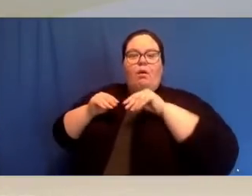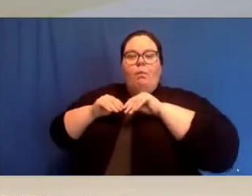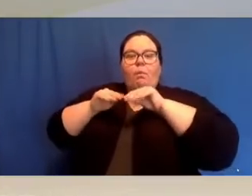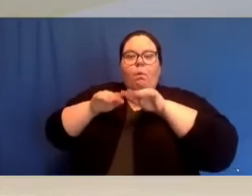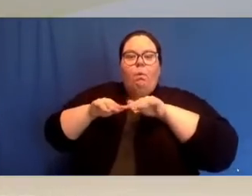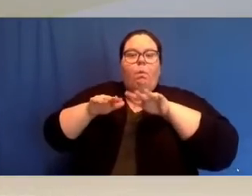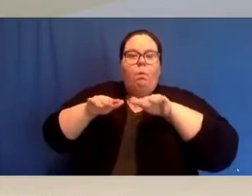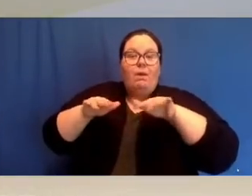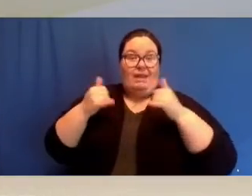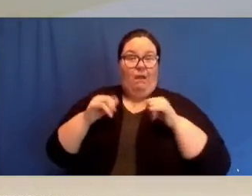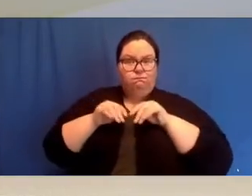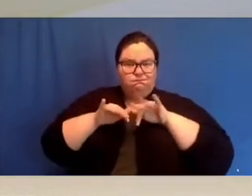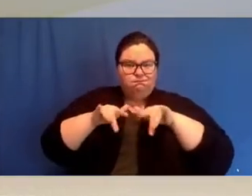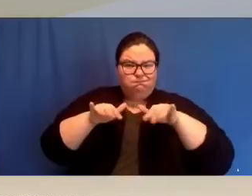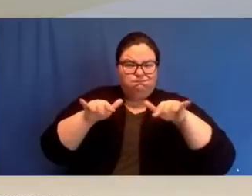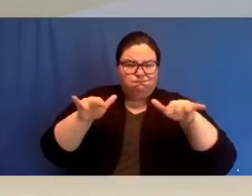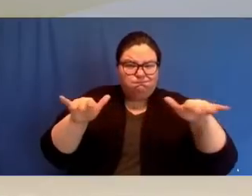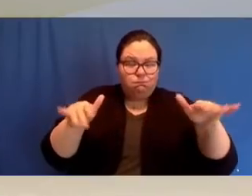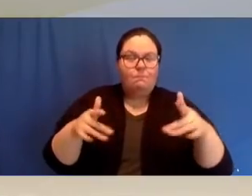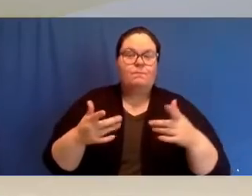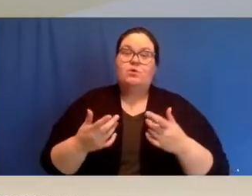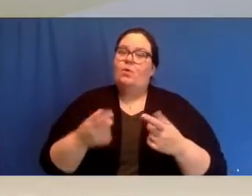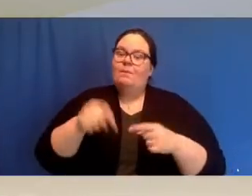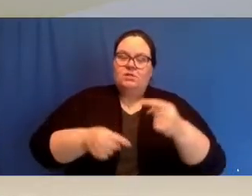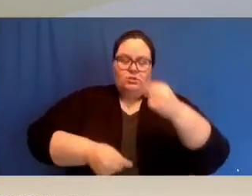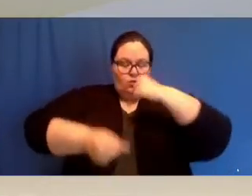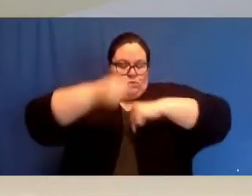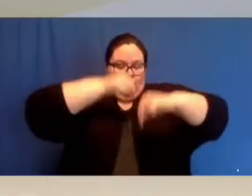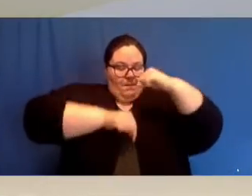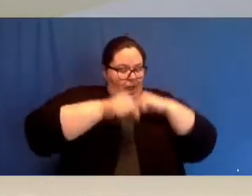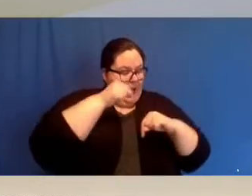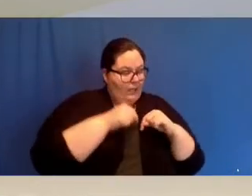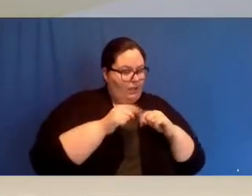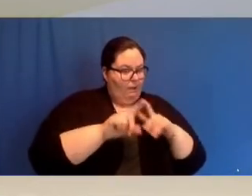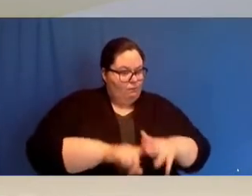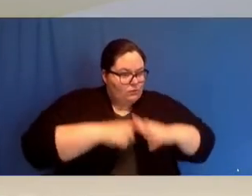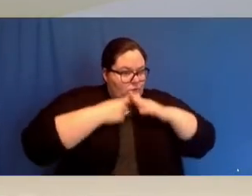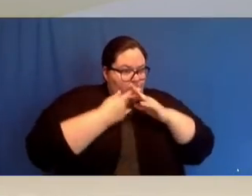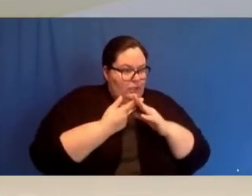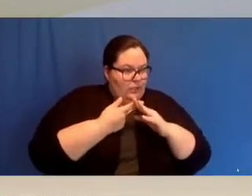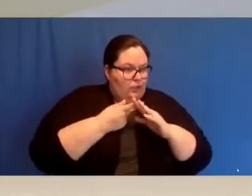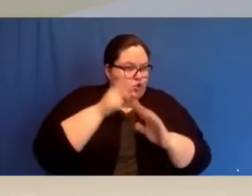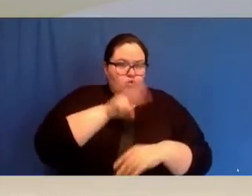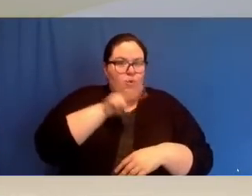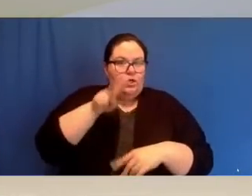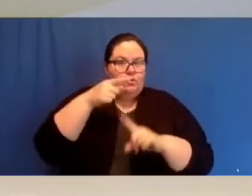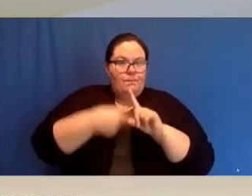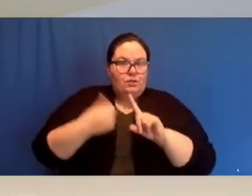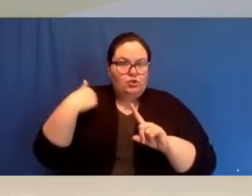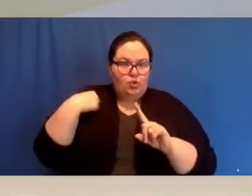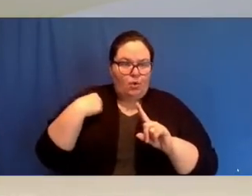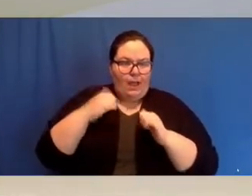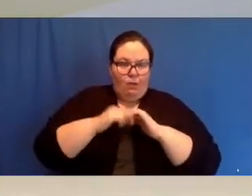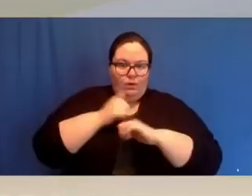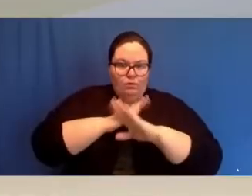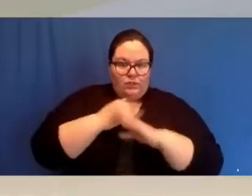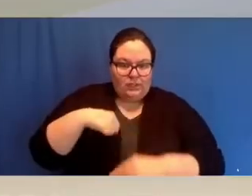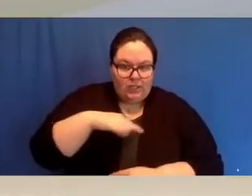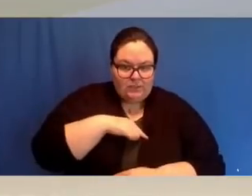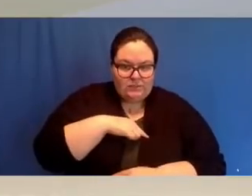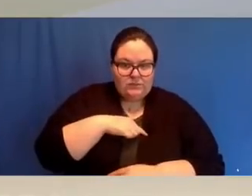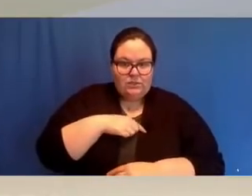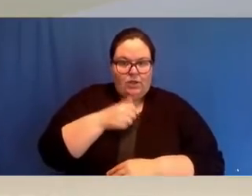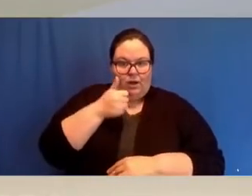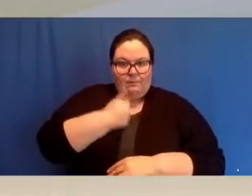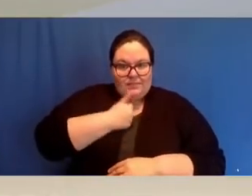basics and continue as we have during the last 22 months, focus on protecting ourselves and others and